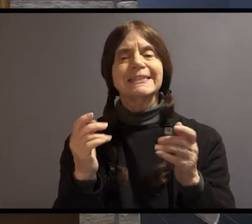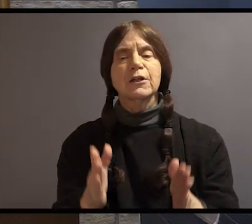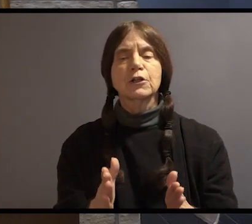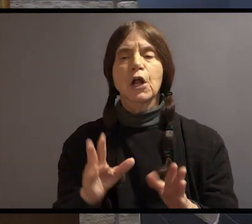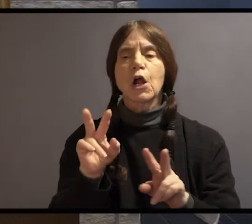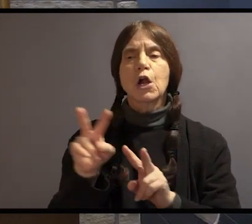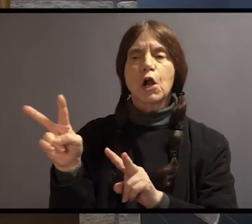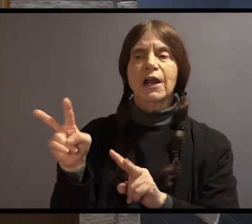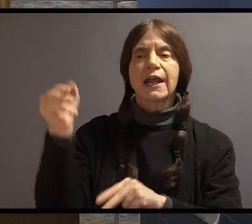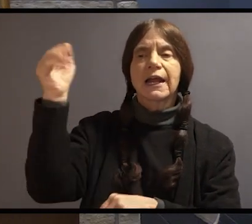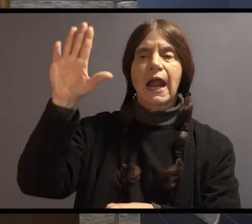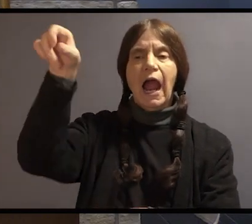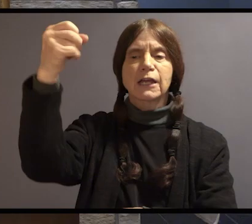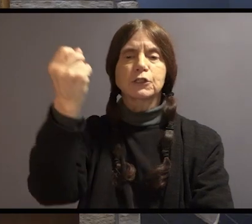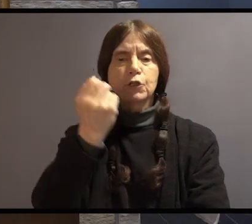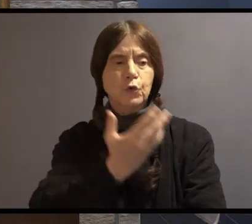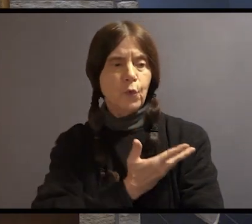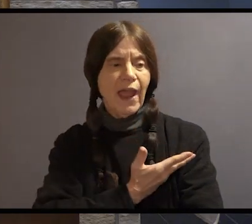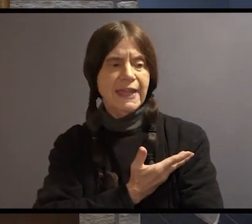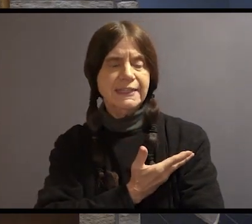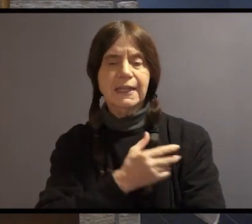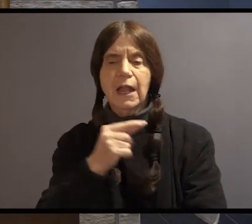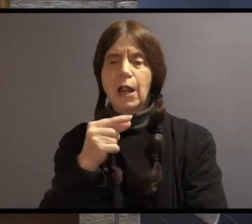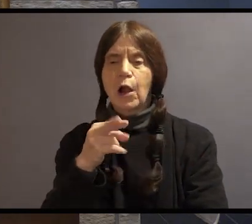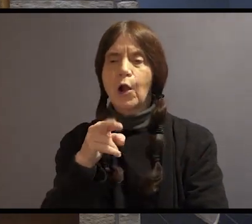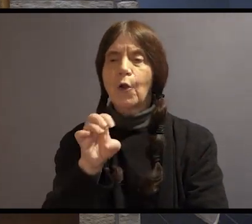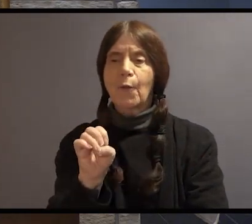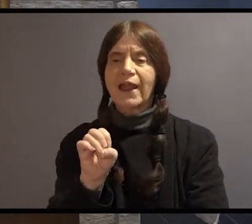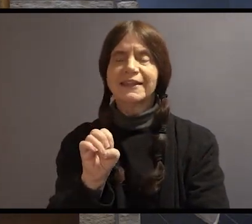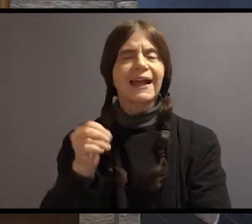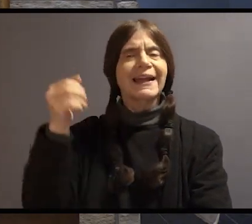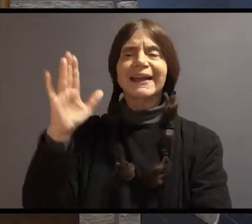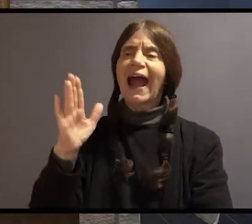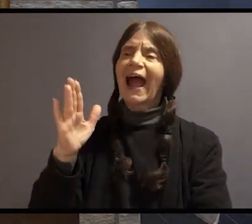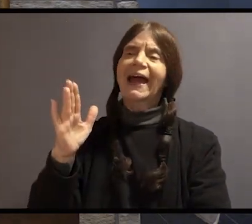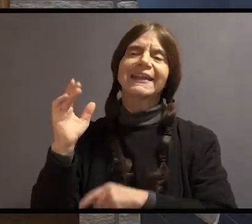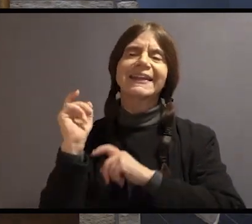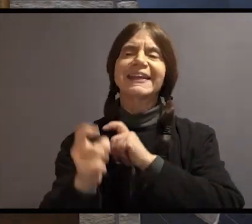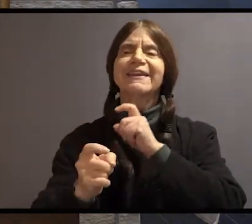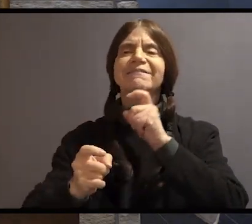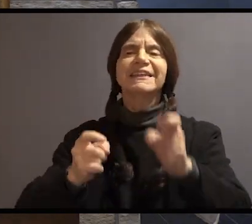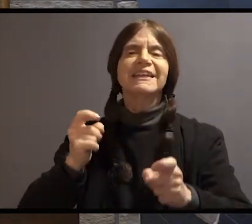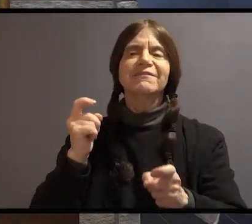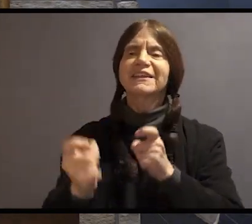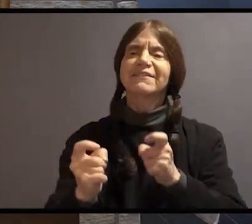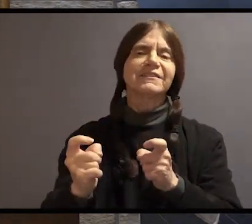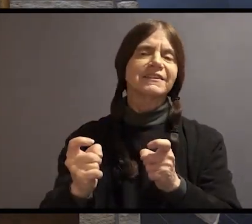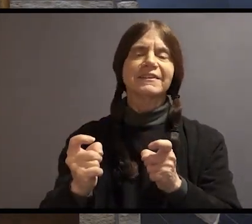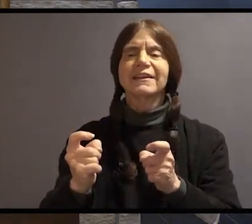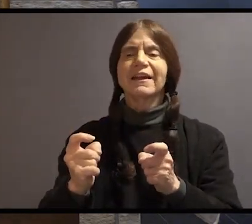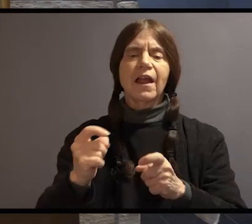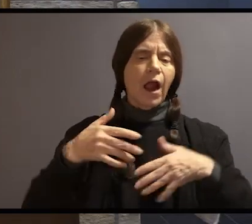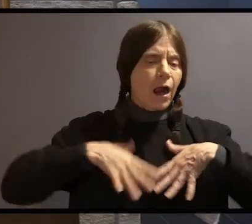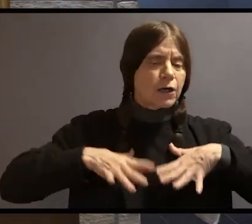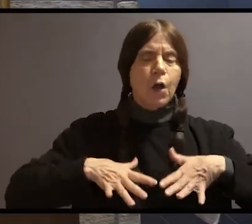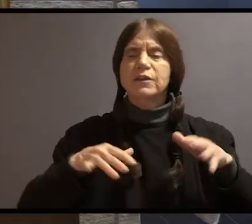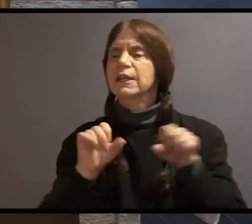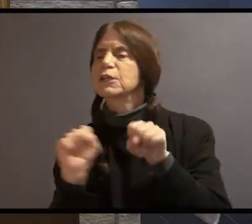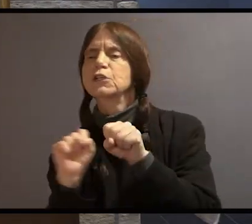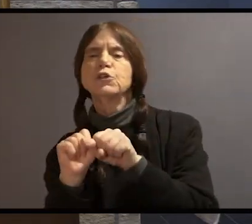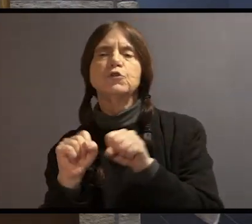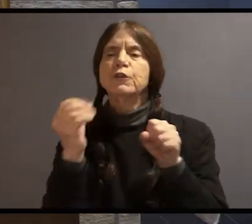often. For our God is a gift-giving God. All that we have in our life, our clothing, our